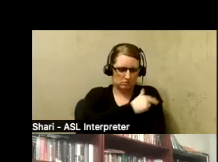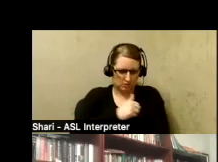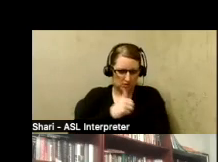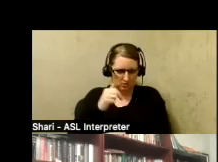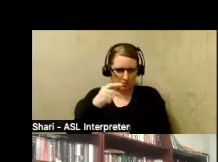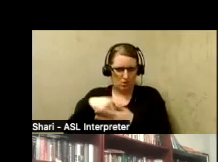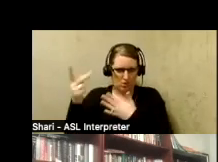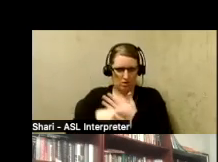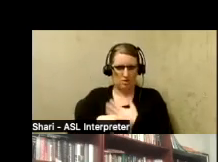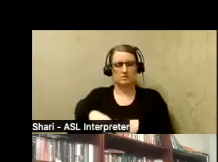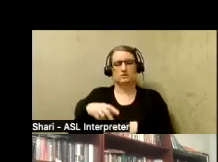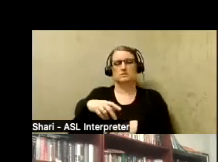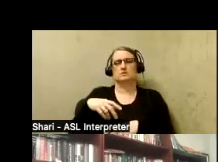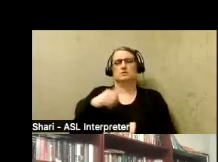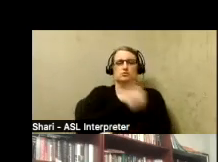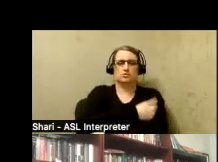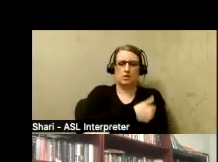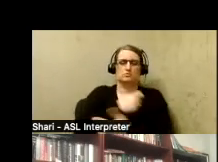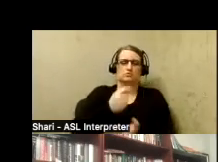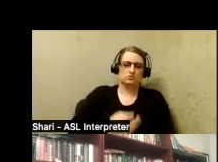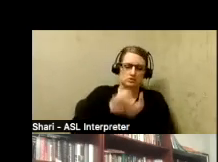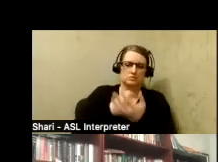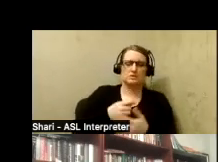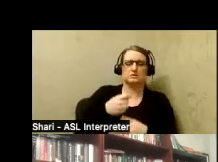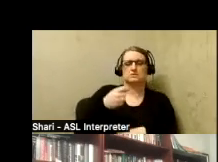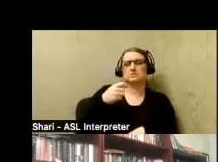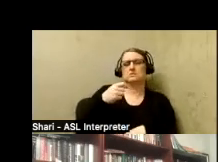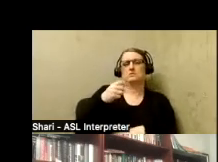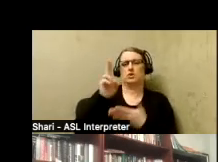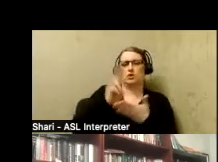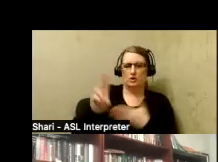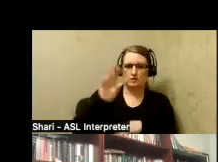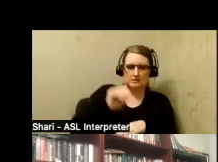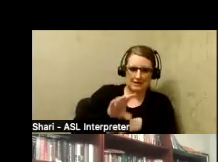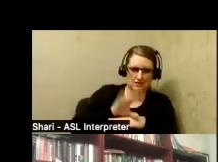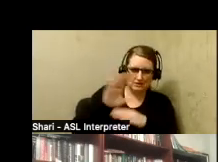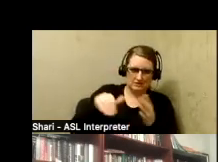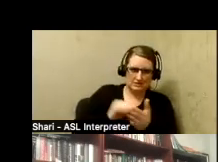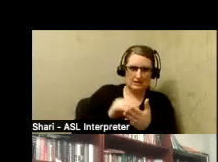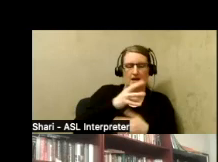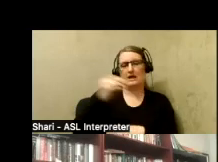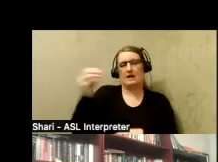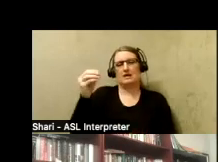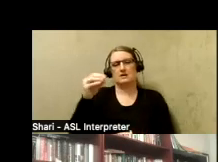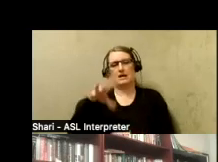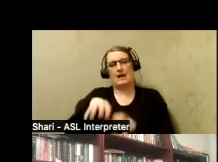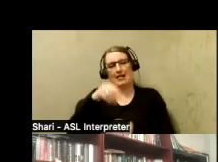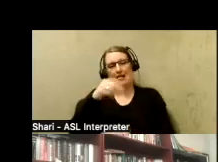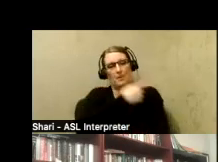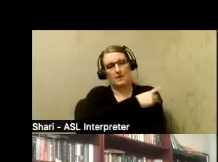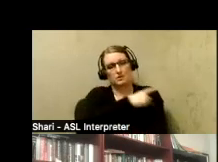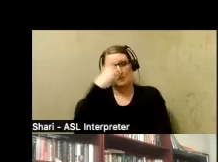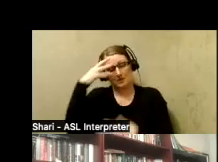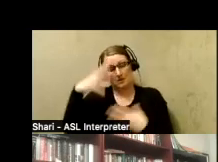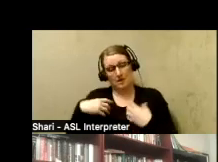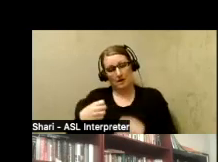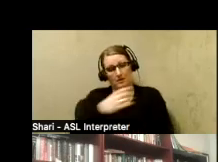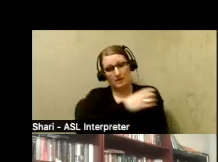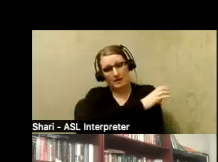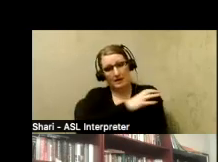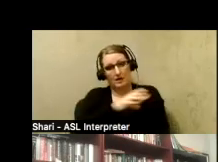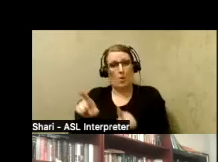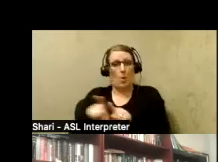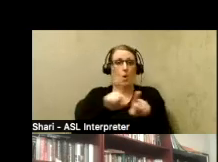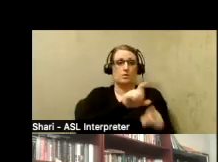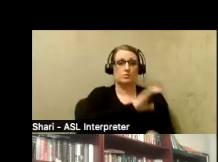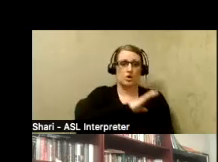communities, substance abuse treatment facilities, university counseling centers, and outpatient mental health clinics. And he's also a board